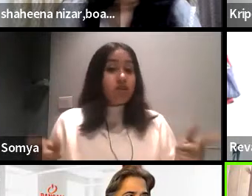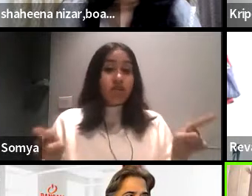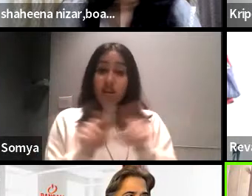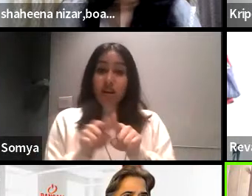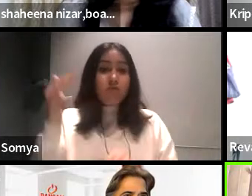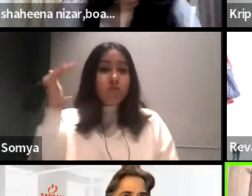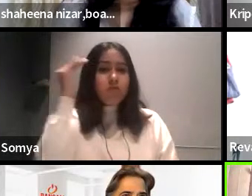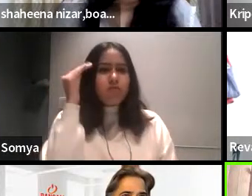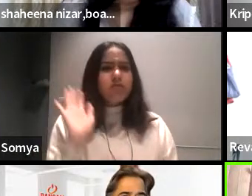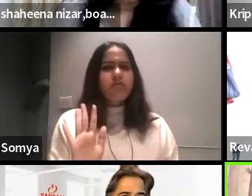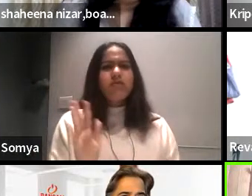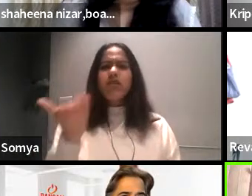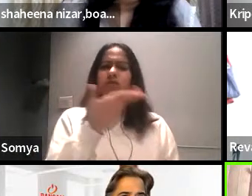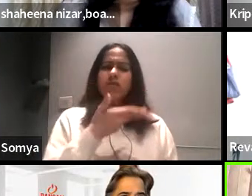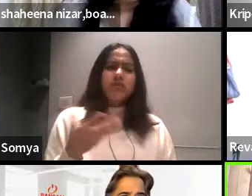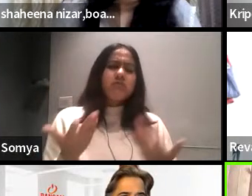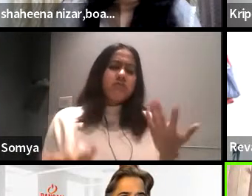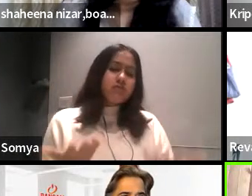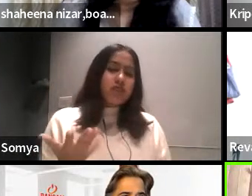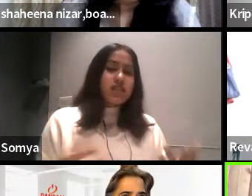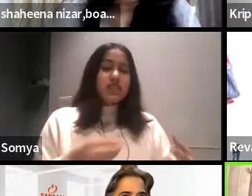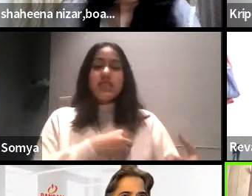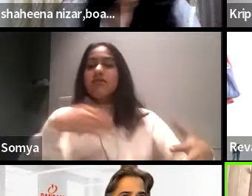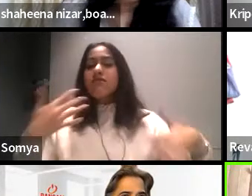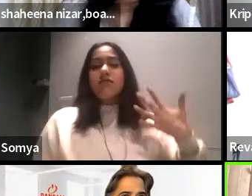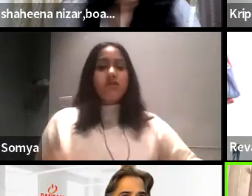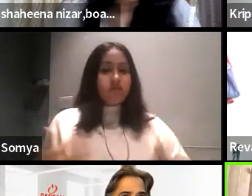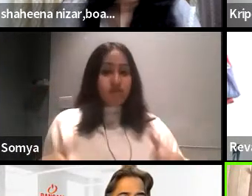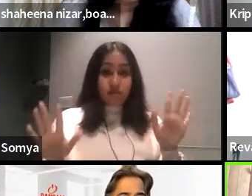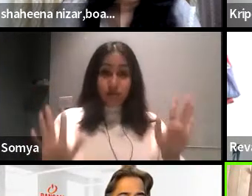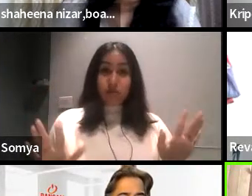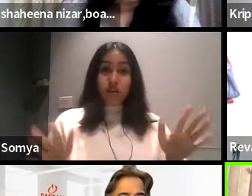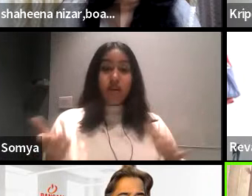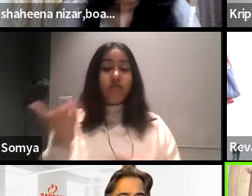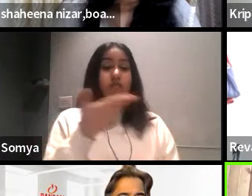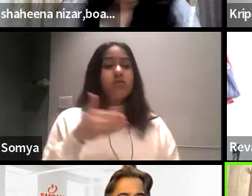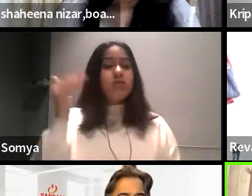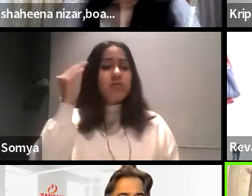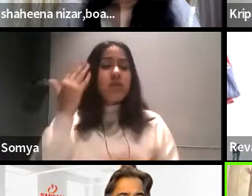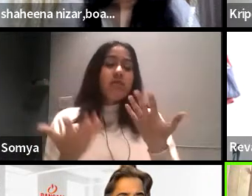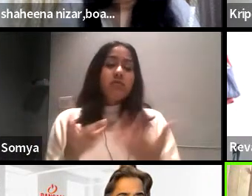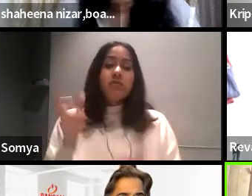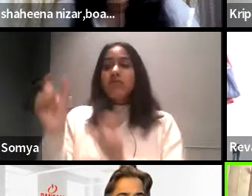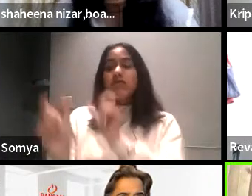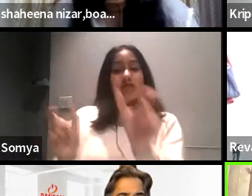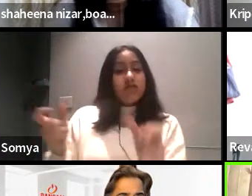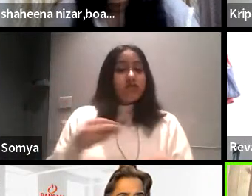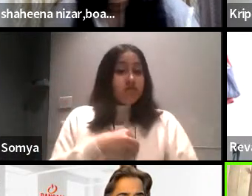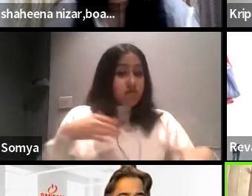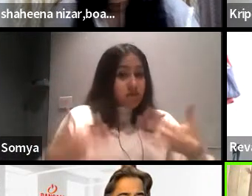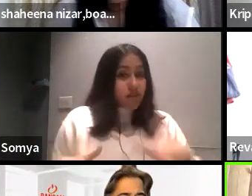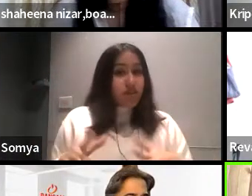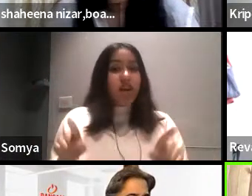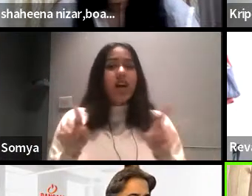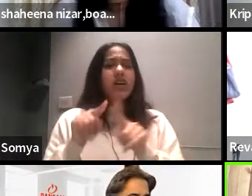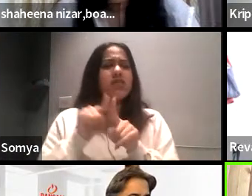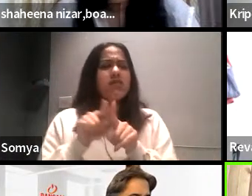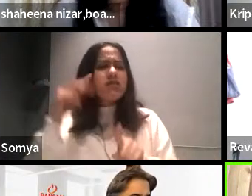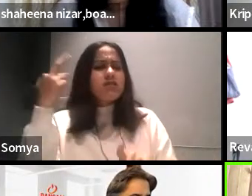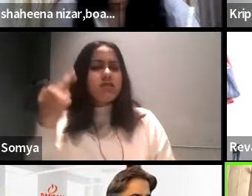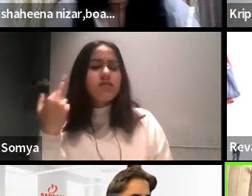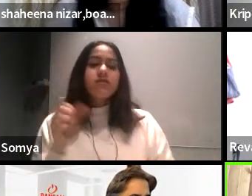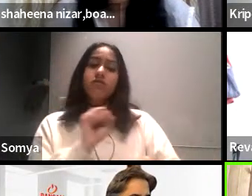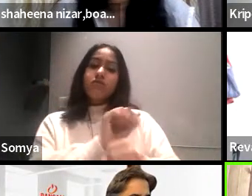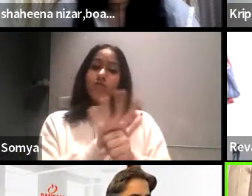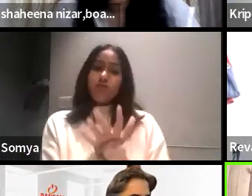knows someone who has lost, or everybody who has suffered or knows someone who has suffered because of COVID.